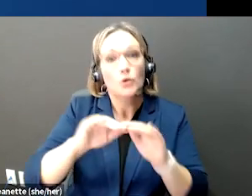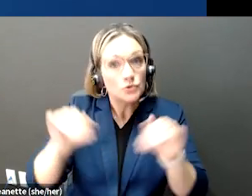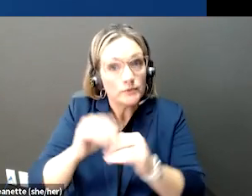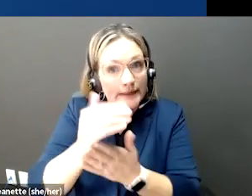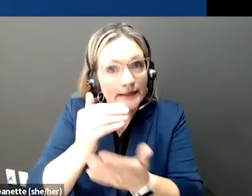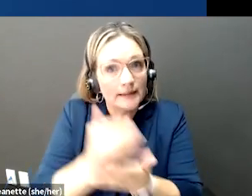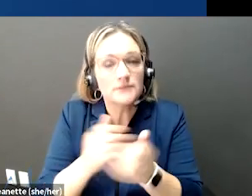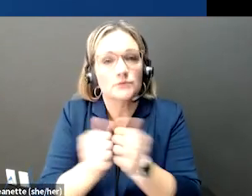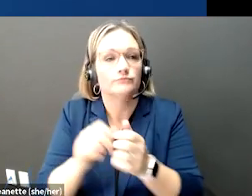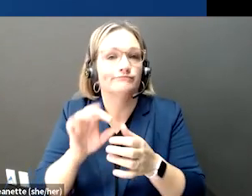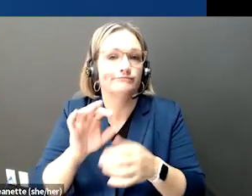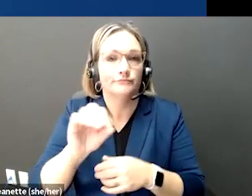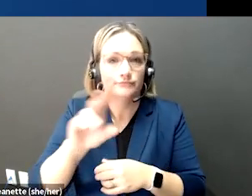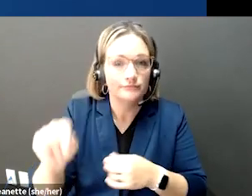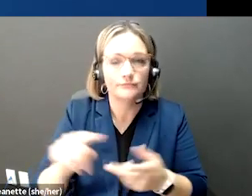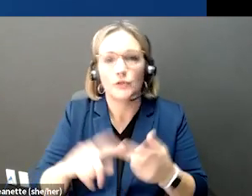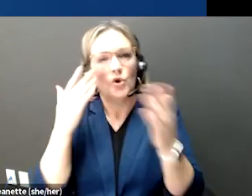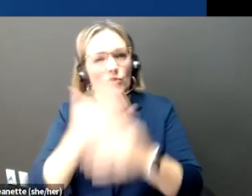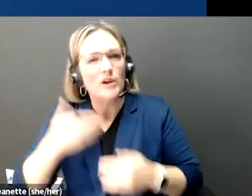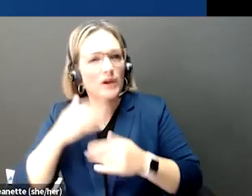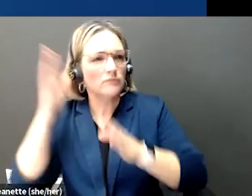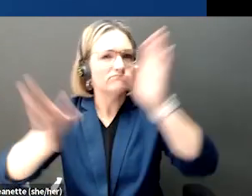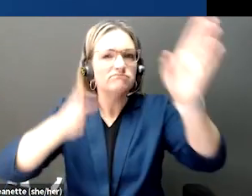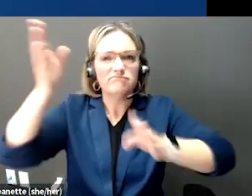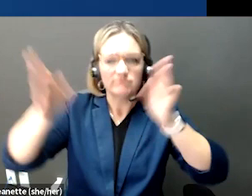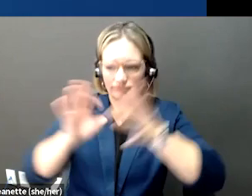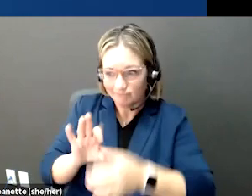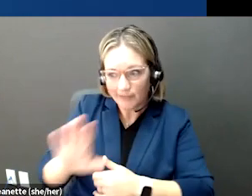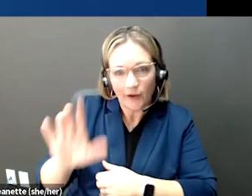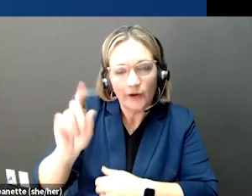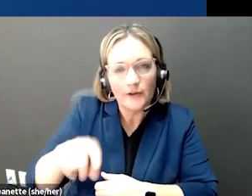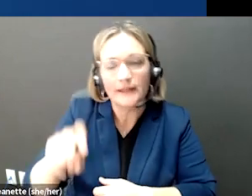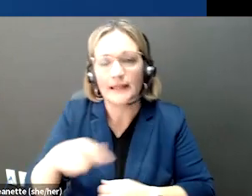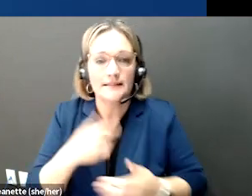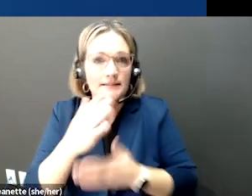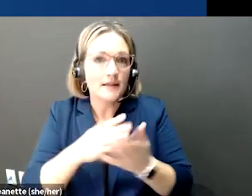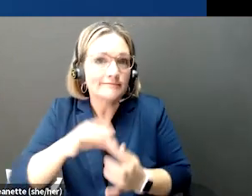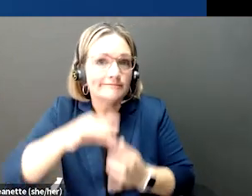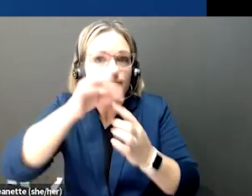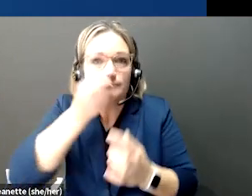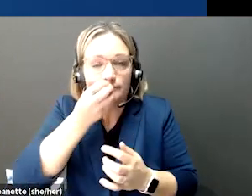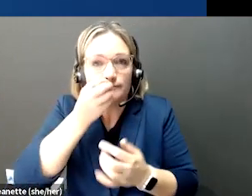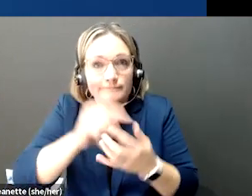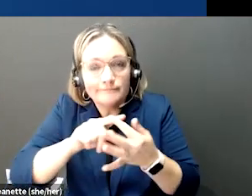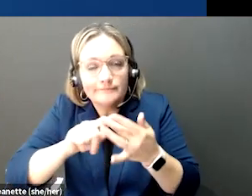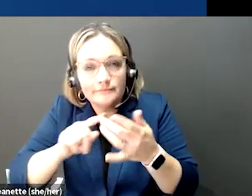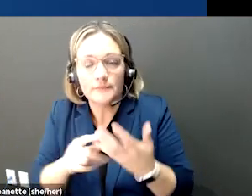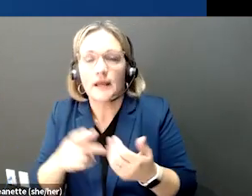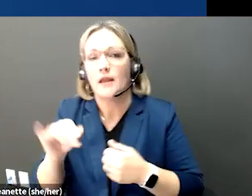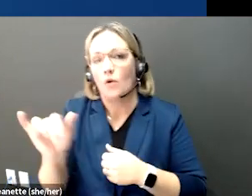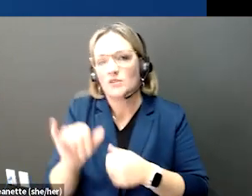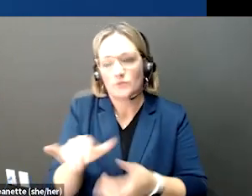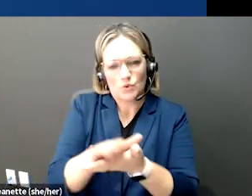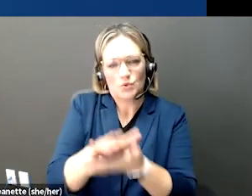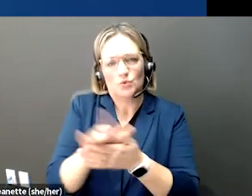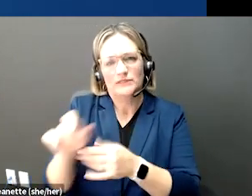occupational therapist, recreation related to a child's needs, special dietary supplements, and tutoring. Two